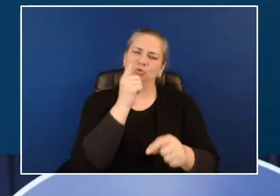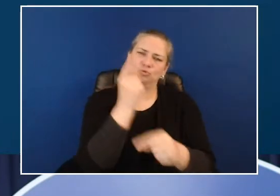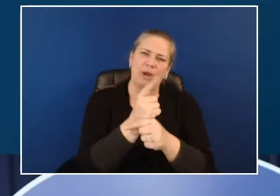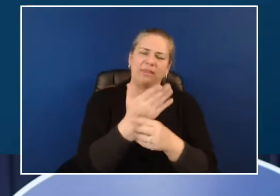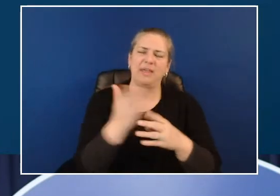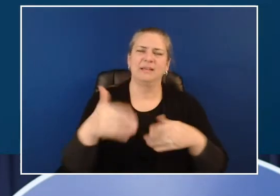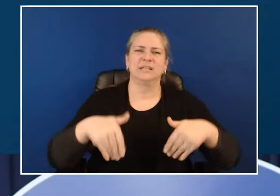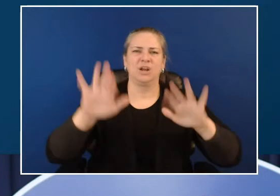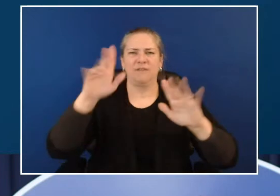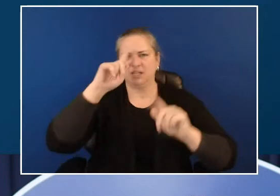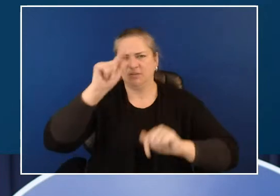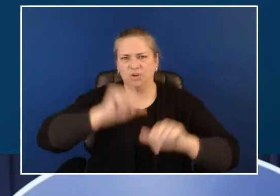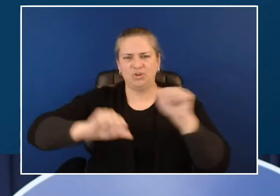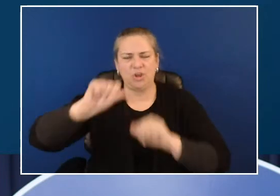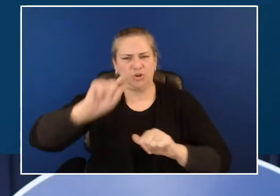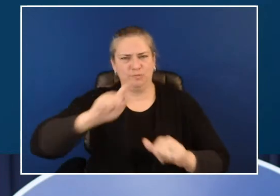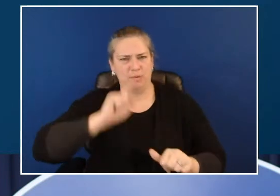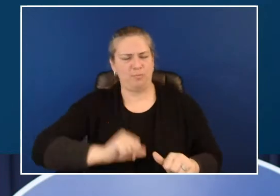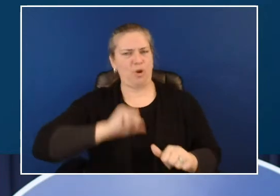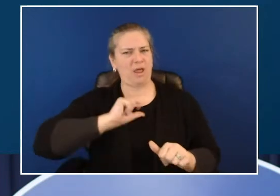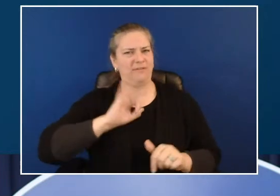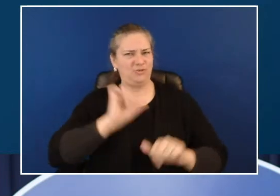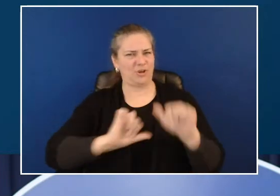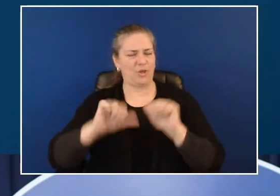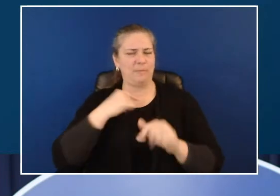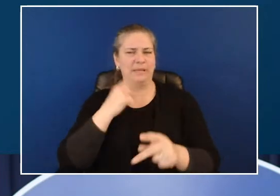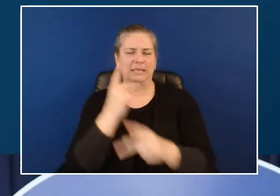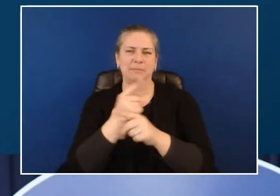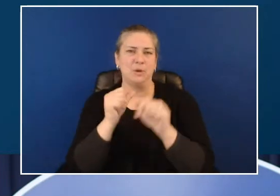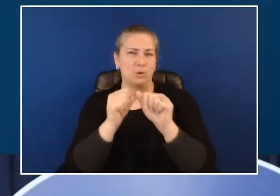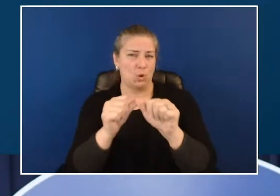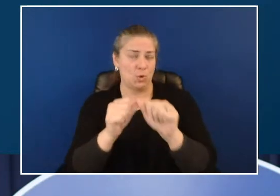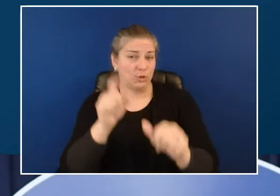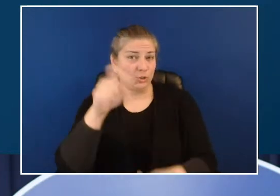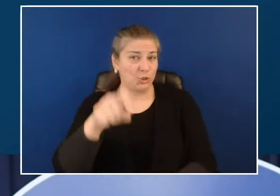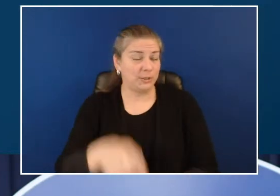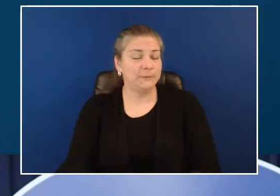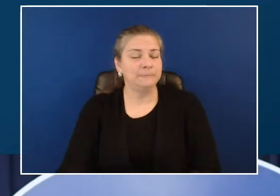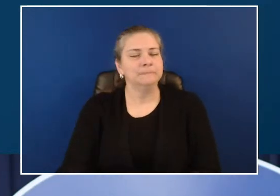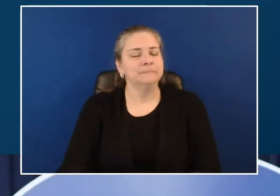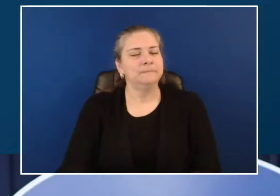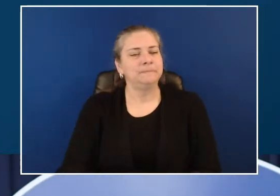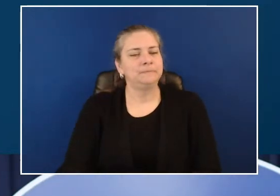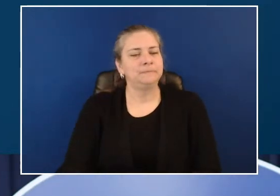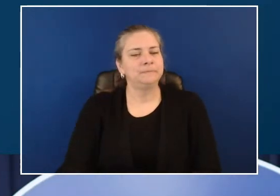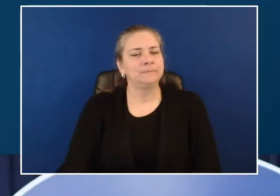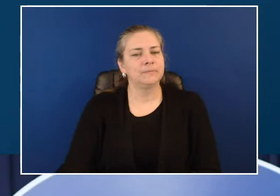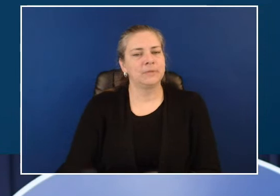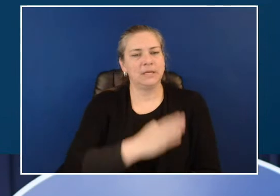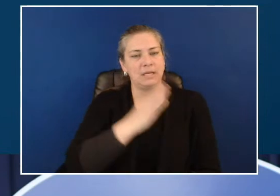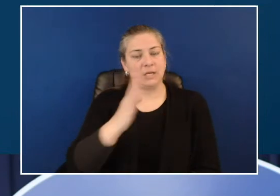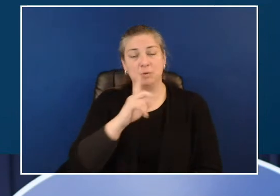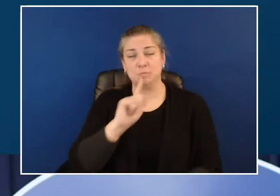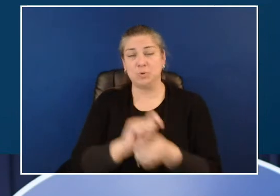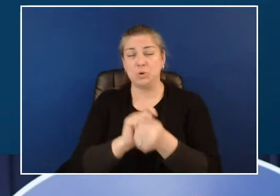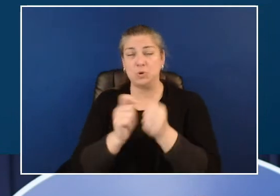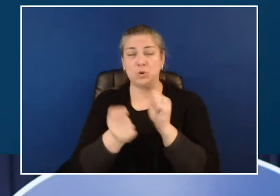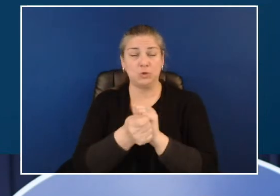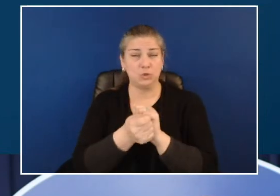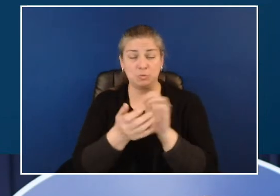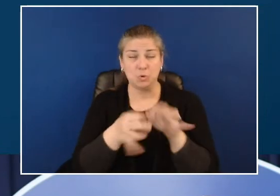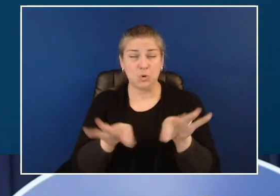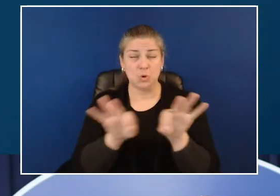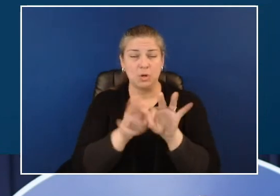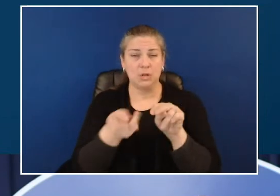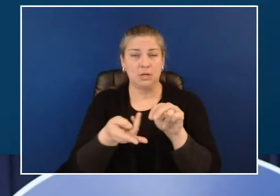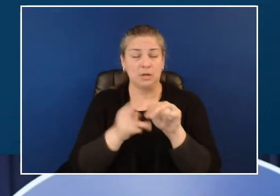We ought to be proud of it. We just need to keep going. The other change is a really important change. We went up a point in